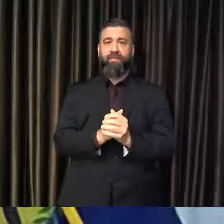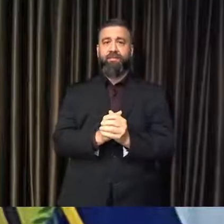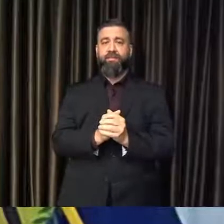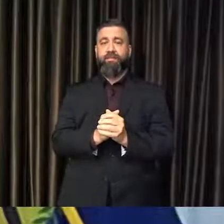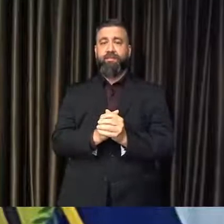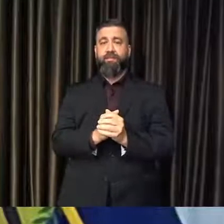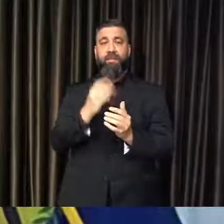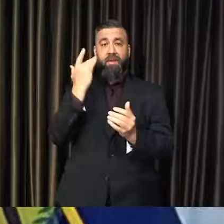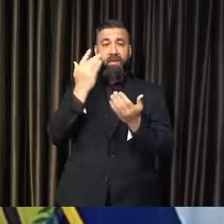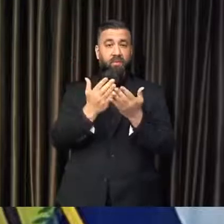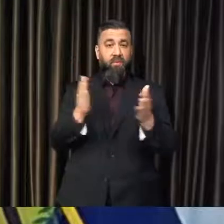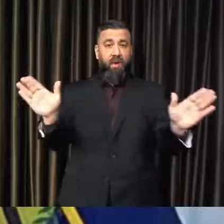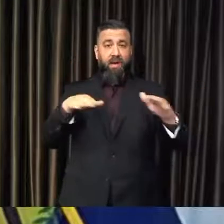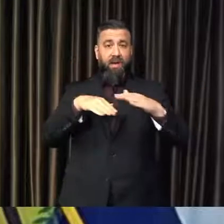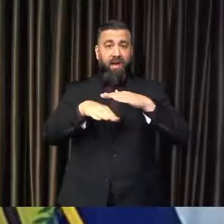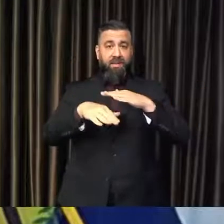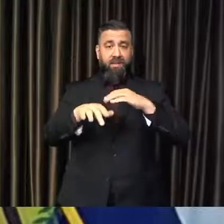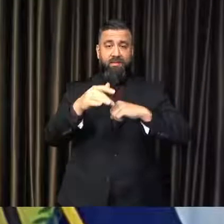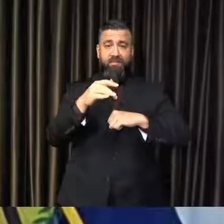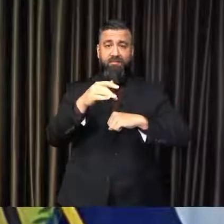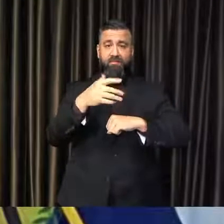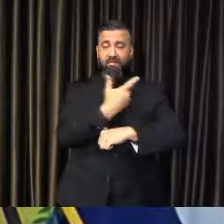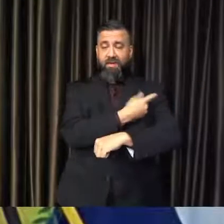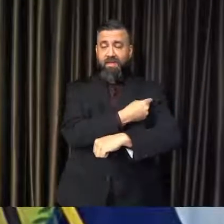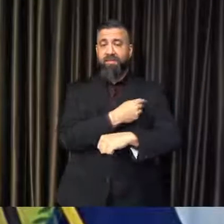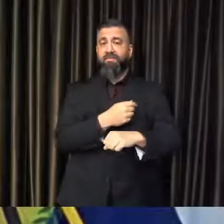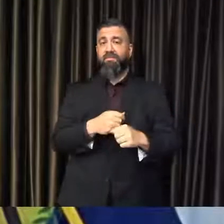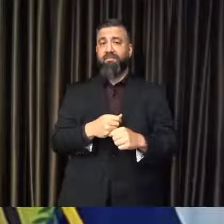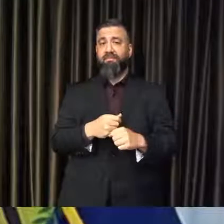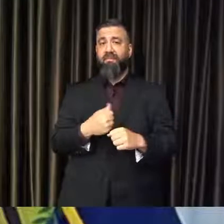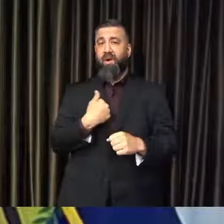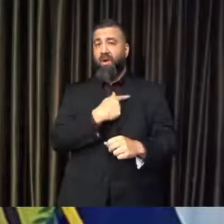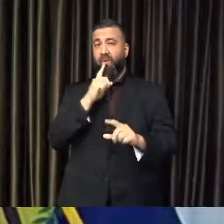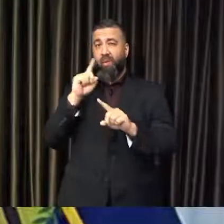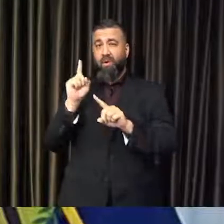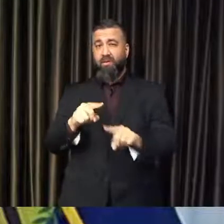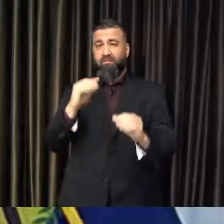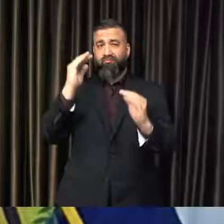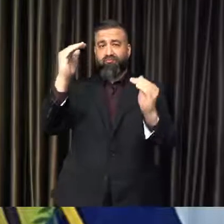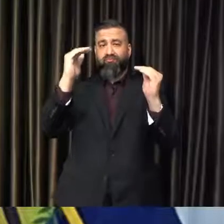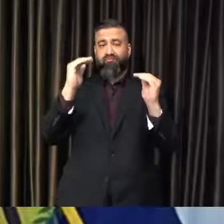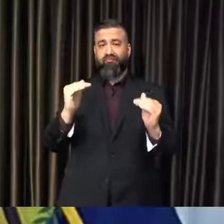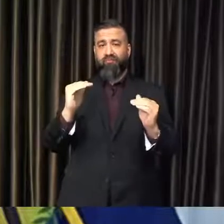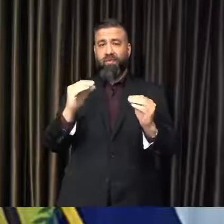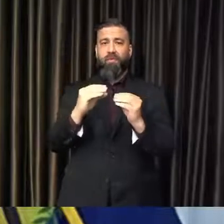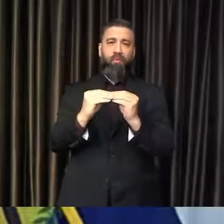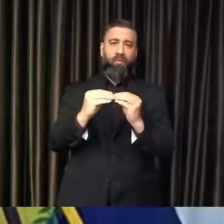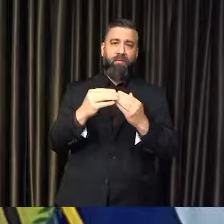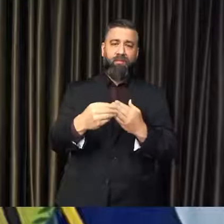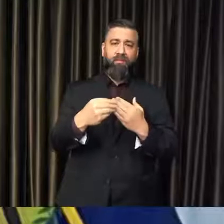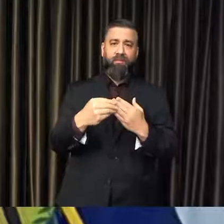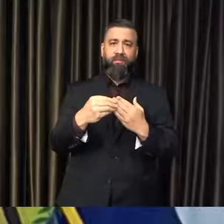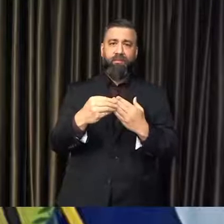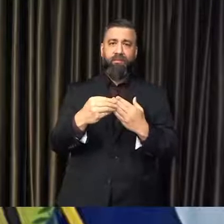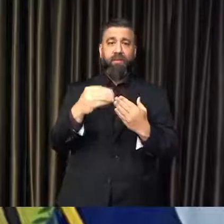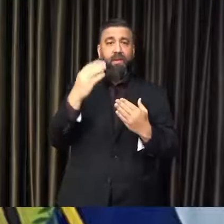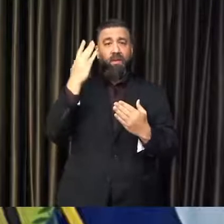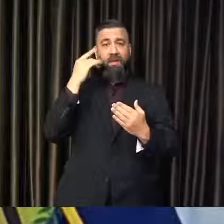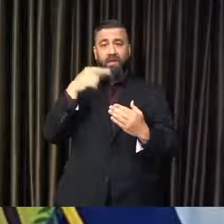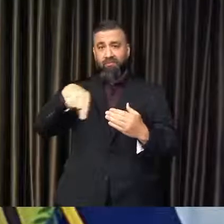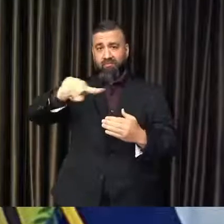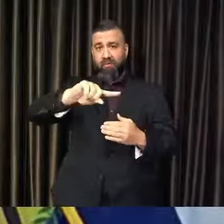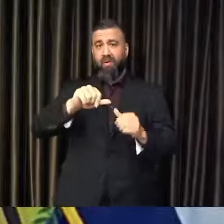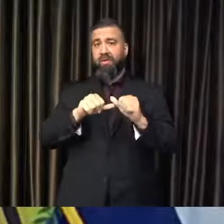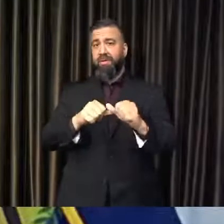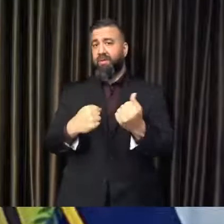of wide access to vaccines, we've also been able to slowly relax restrictions. And because of vaccines and the continued support of our